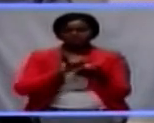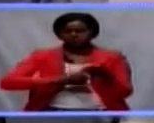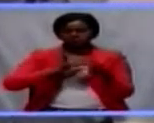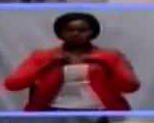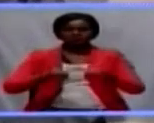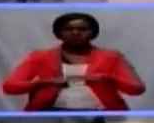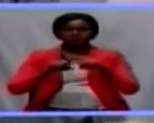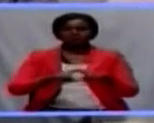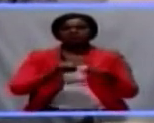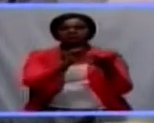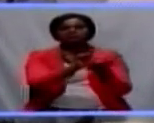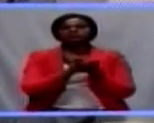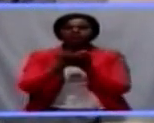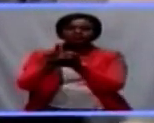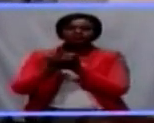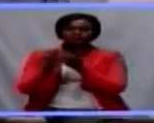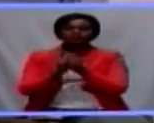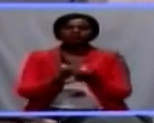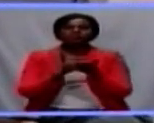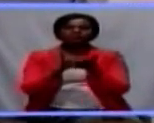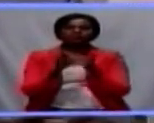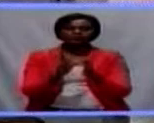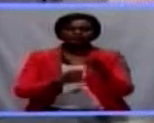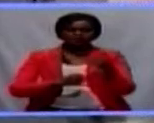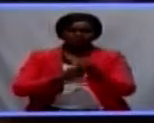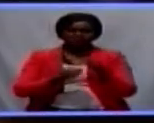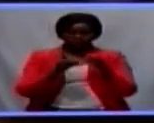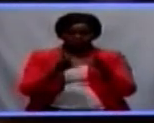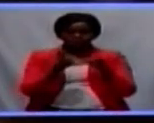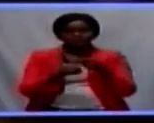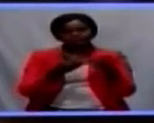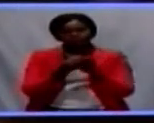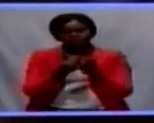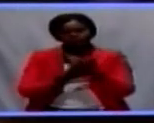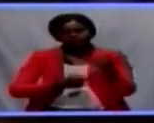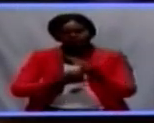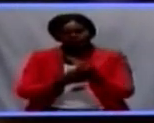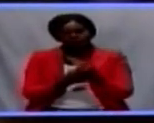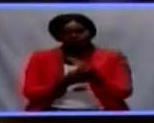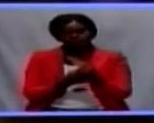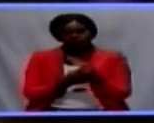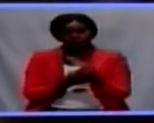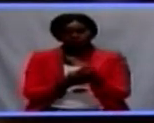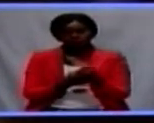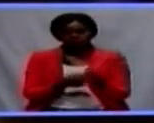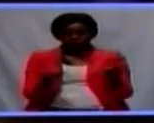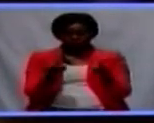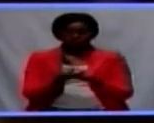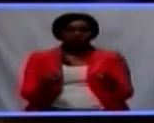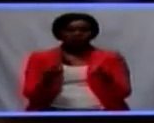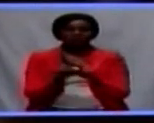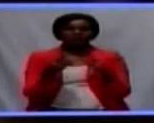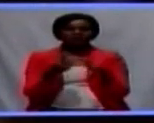loans and donor support as a way of financing our domestic budget. Right. Yeah. There are some that applied